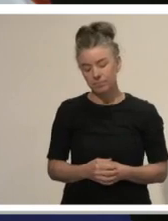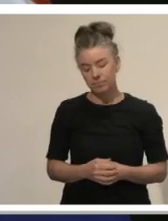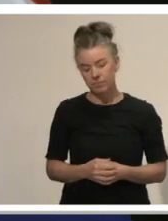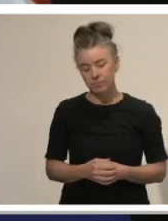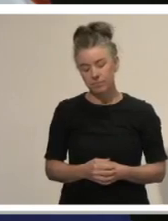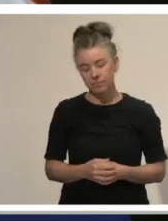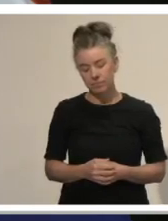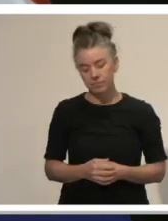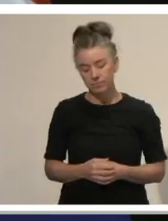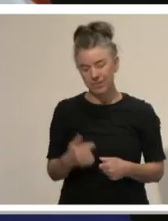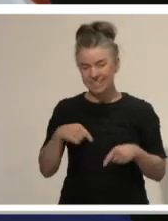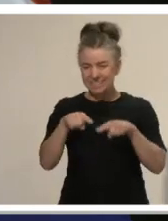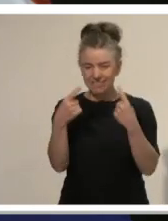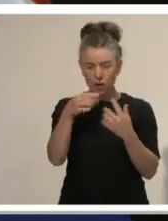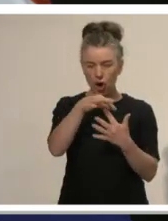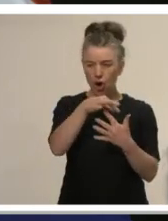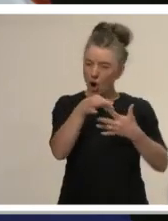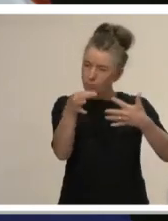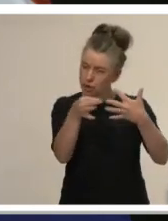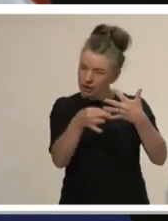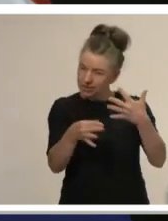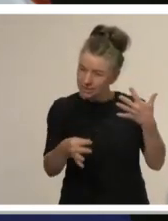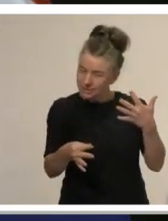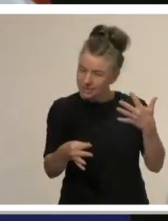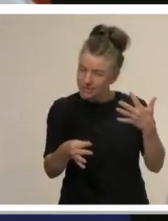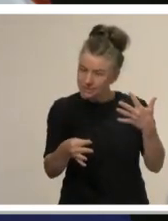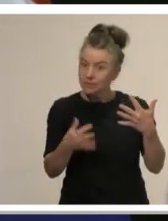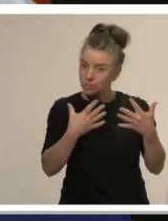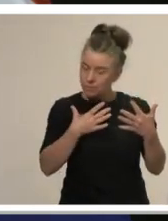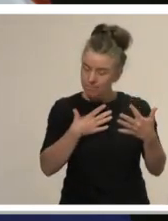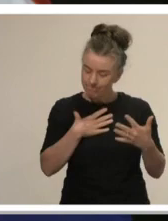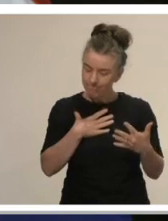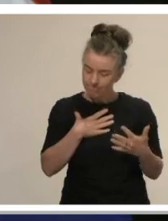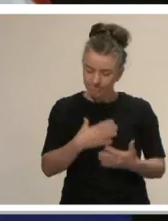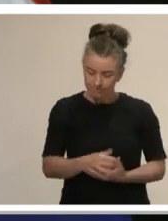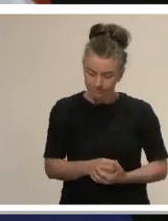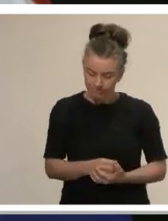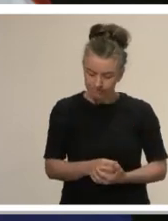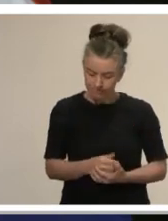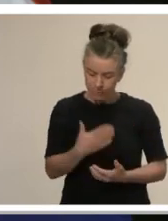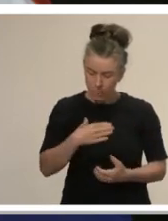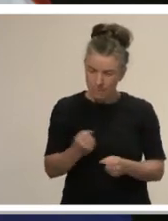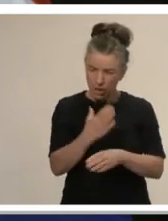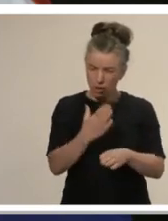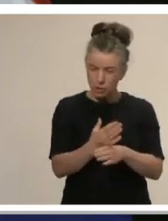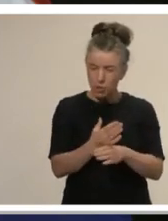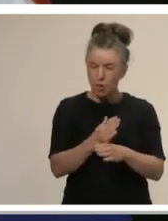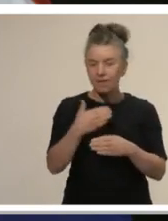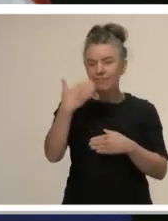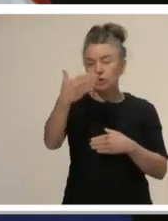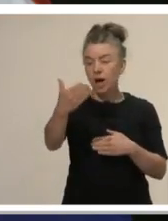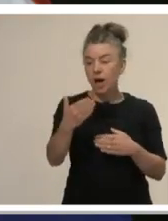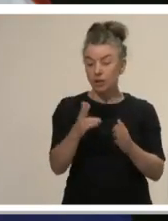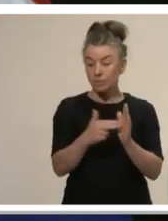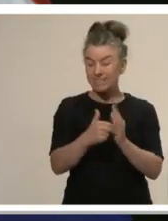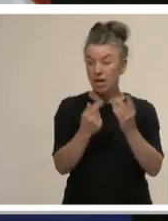through the range of options for making sure that we're continuing to help our economy to recover. And of course, the